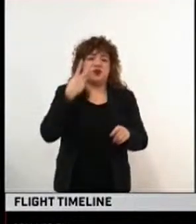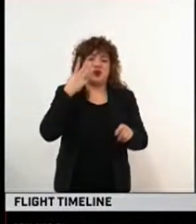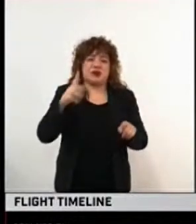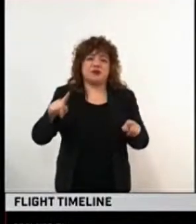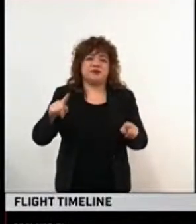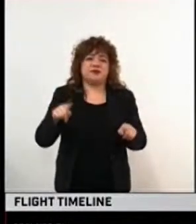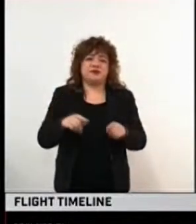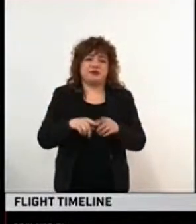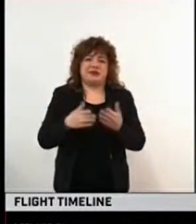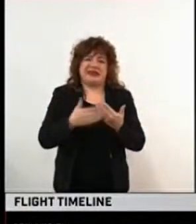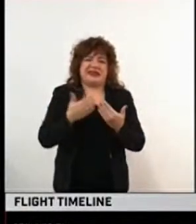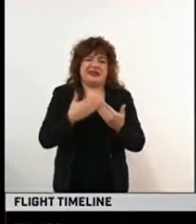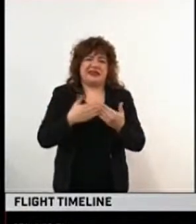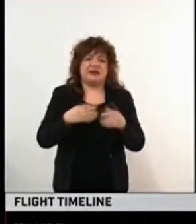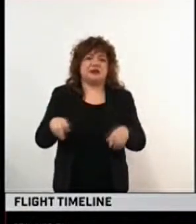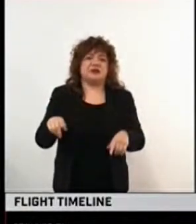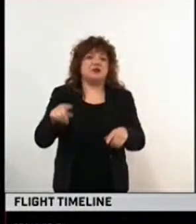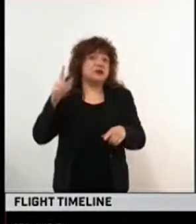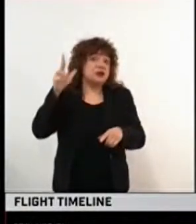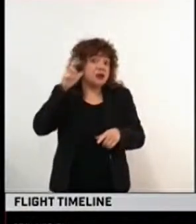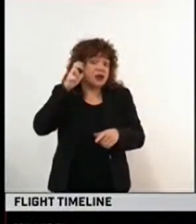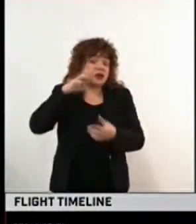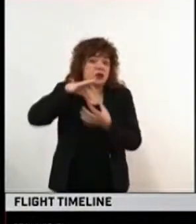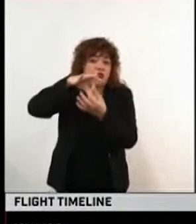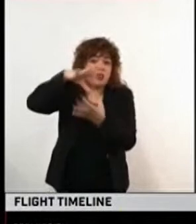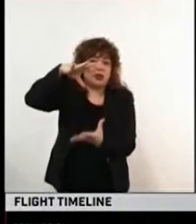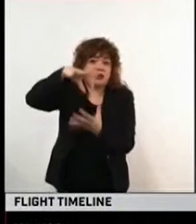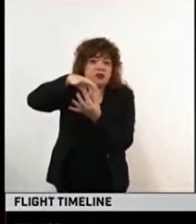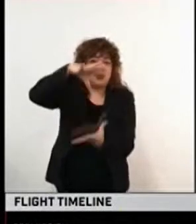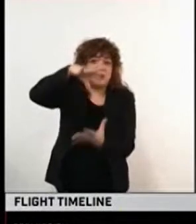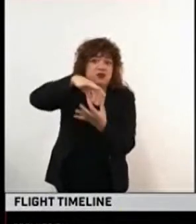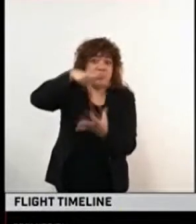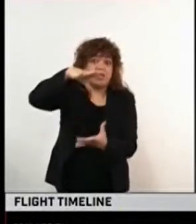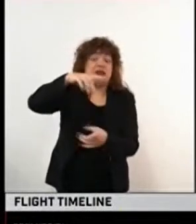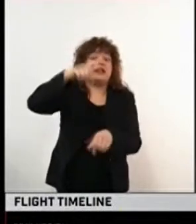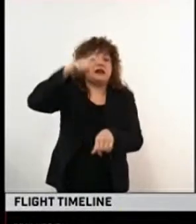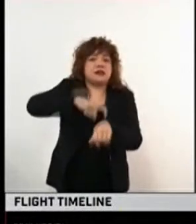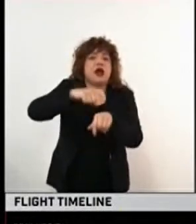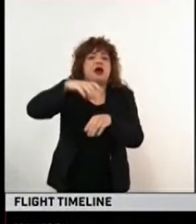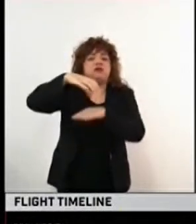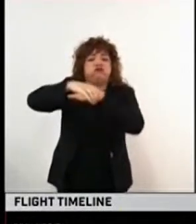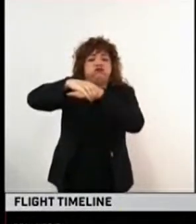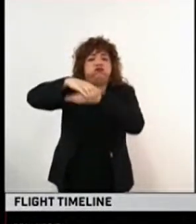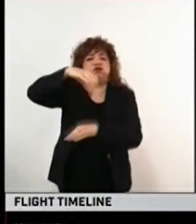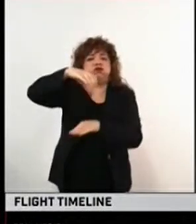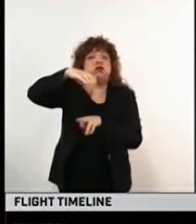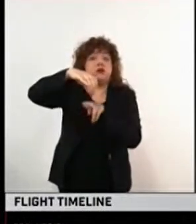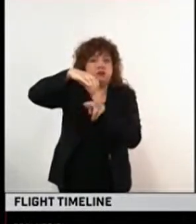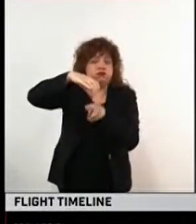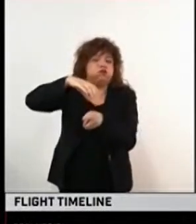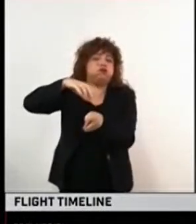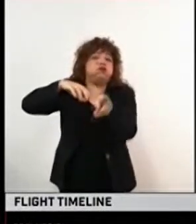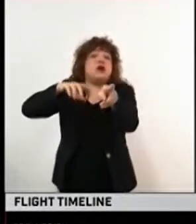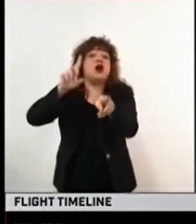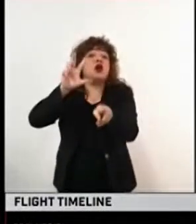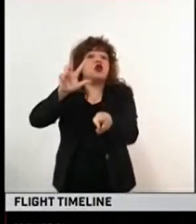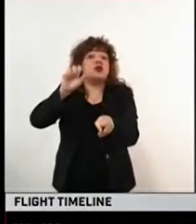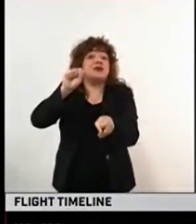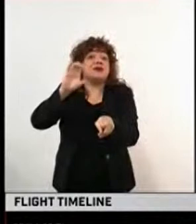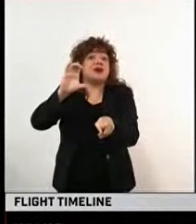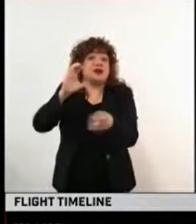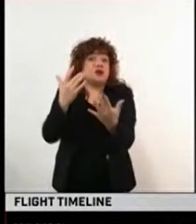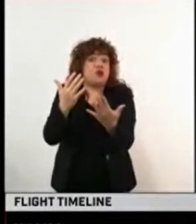hear the pilots yell, "Release, release, release," when we're prepared to drop the rocket. 3 seconds after drop, we will ignite our